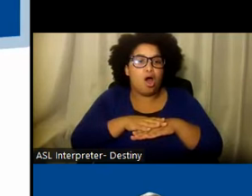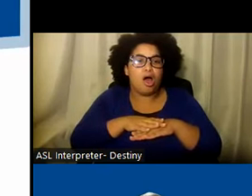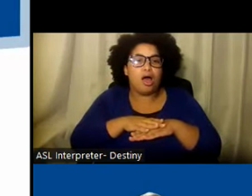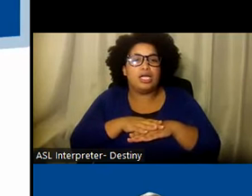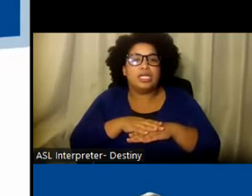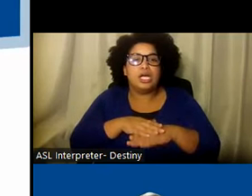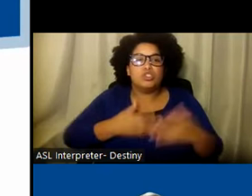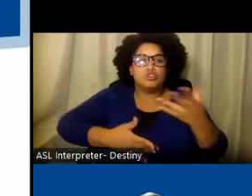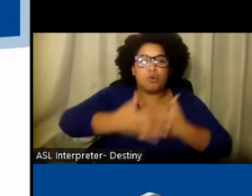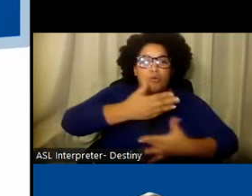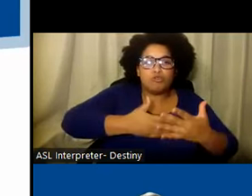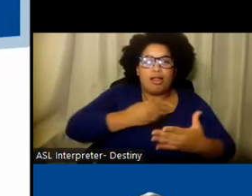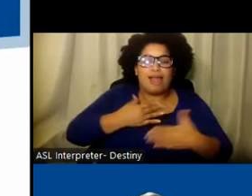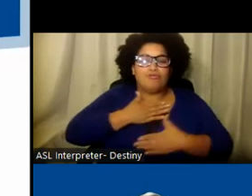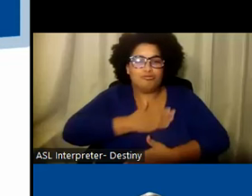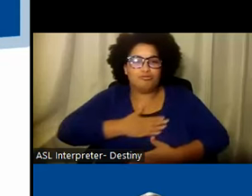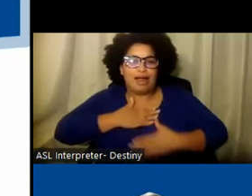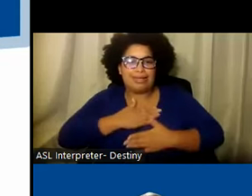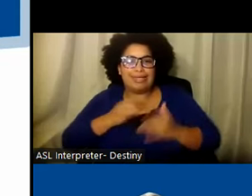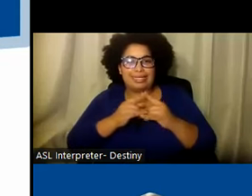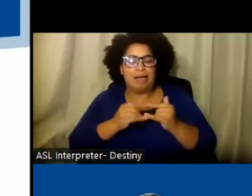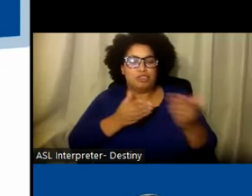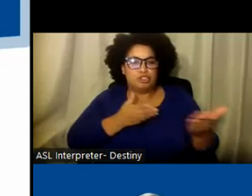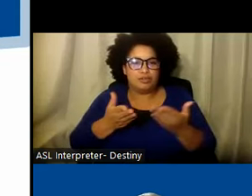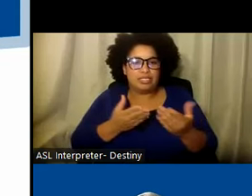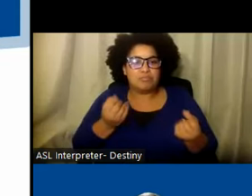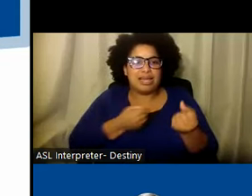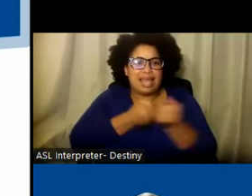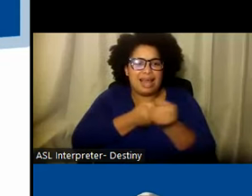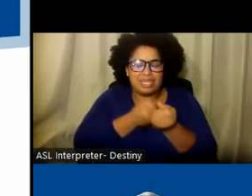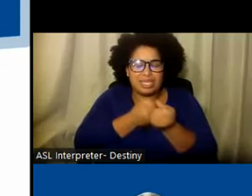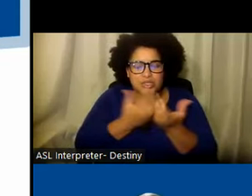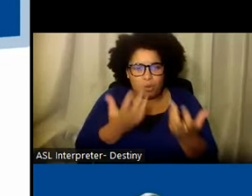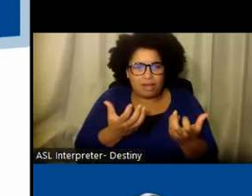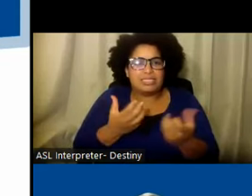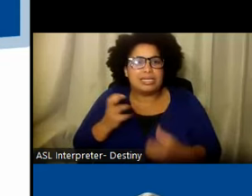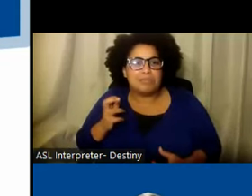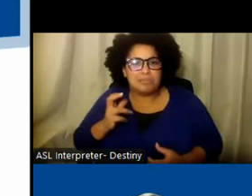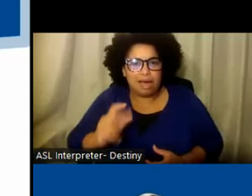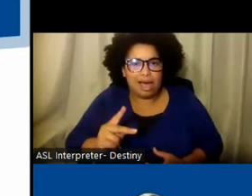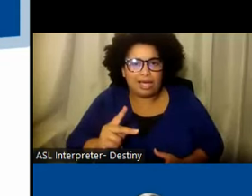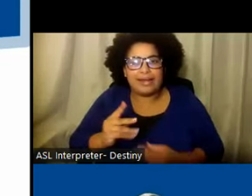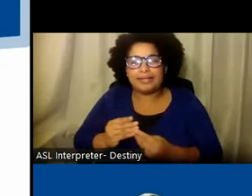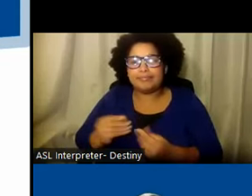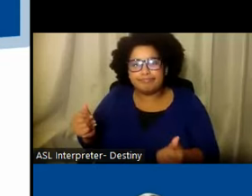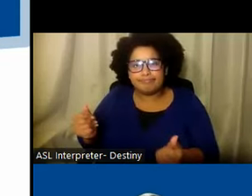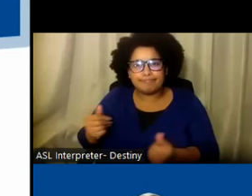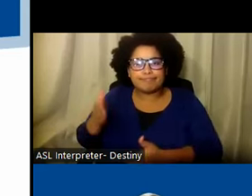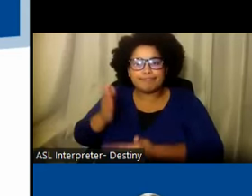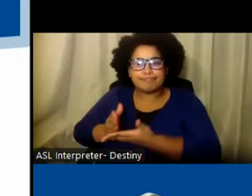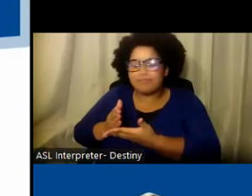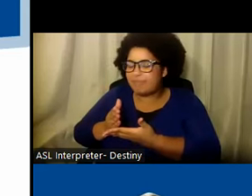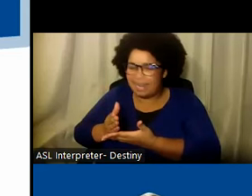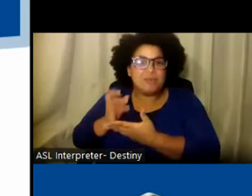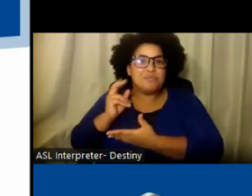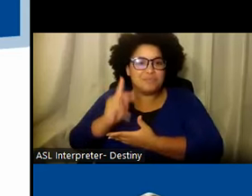camp services. This is something that I know advocates pushed for a very long time to try to get this service back. And we wanted to highlight and